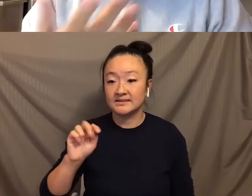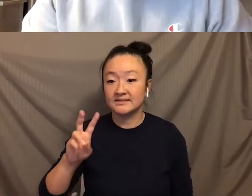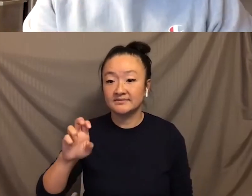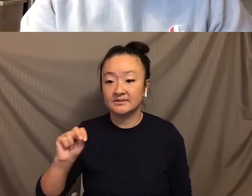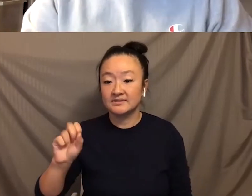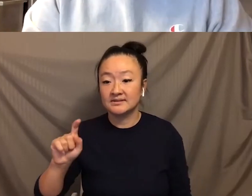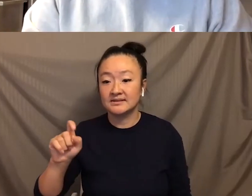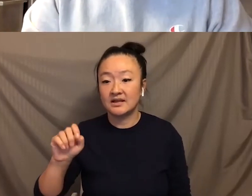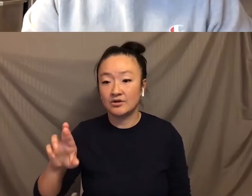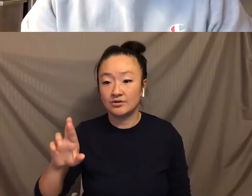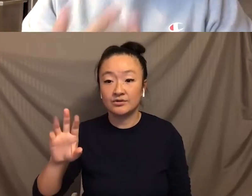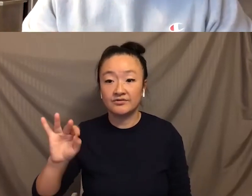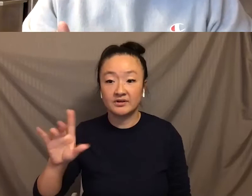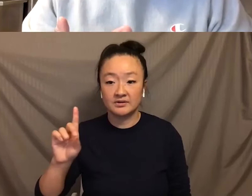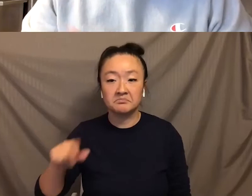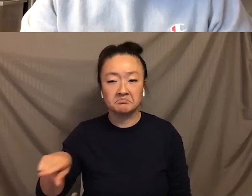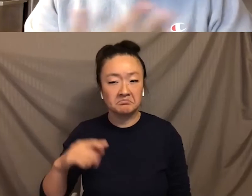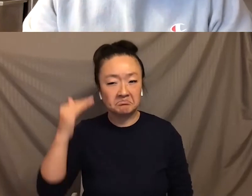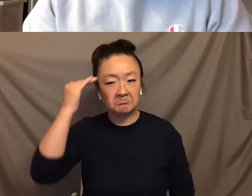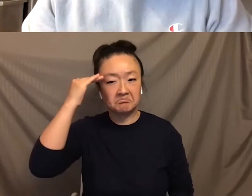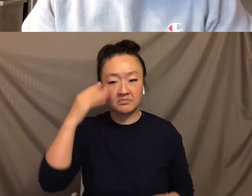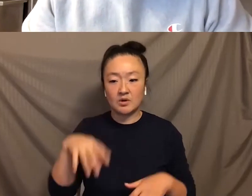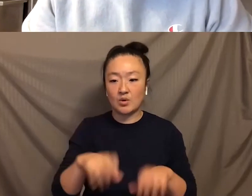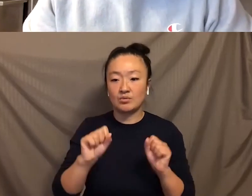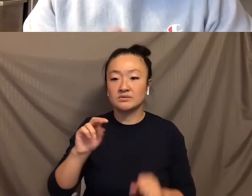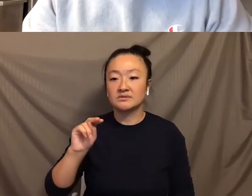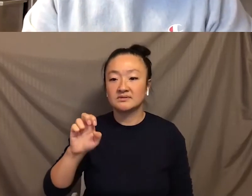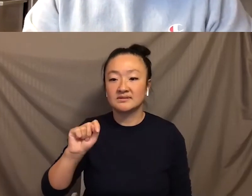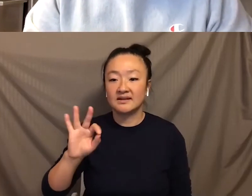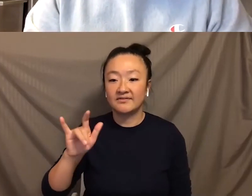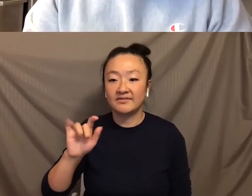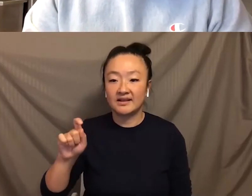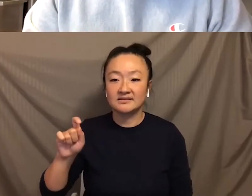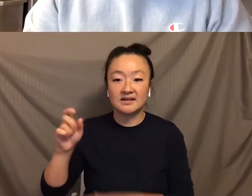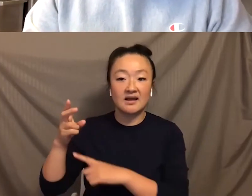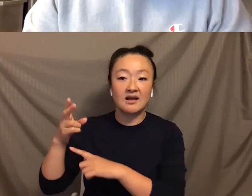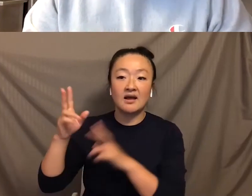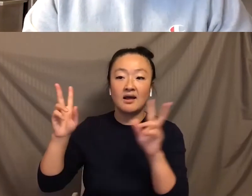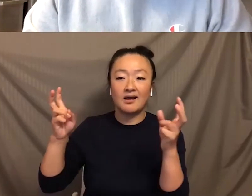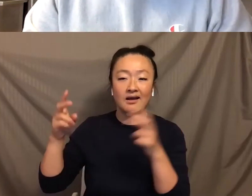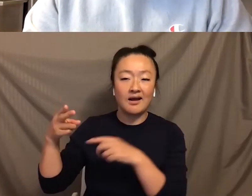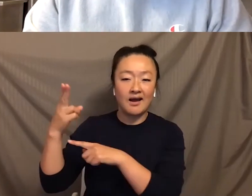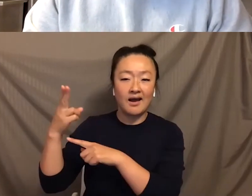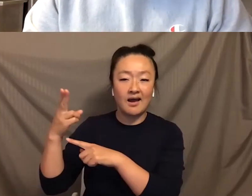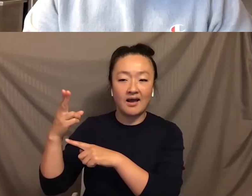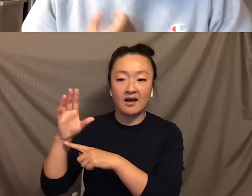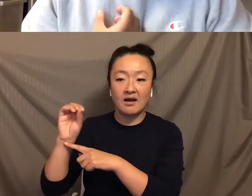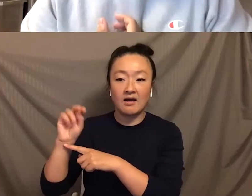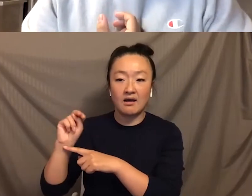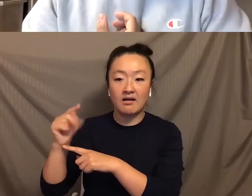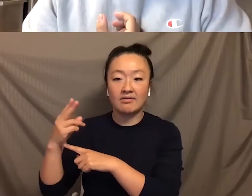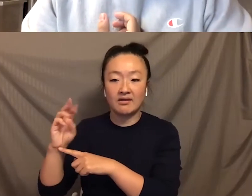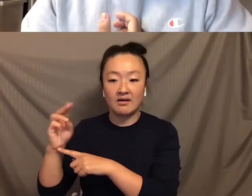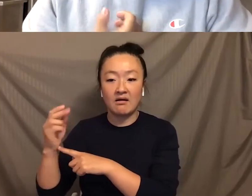whom many people may know as the host of Netflix's High on the Hog. But it is a really wonderful magazine where I